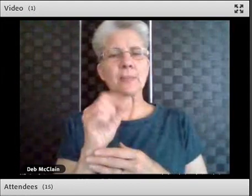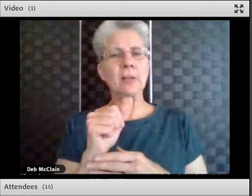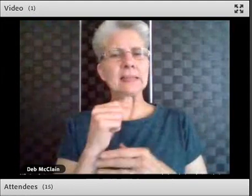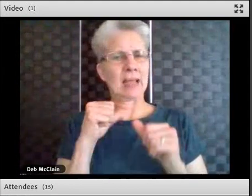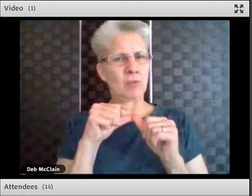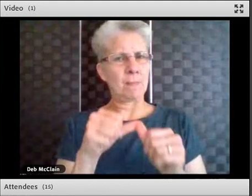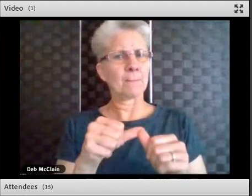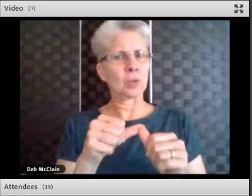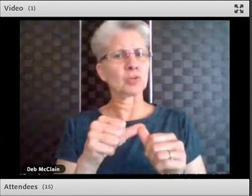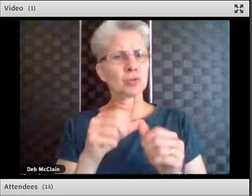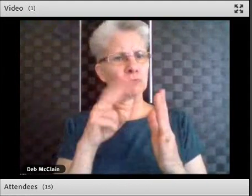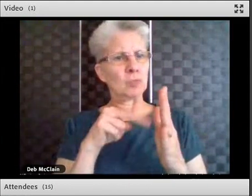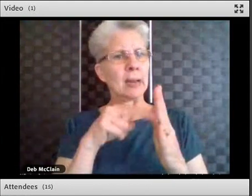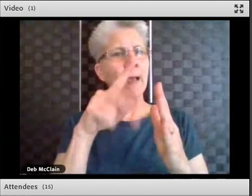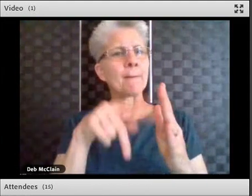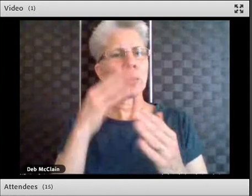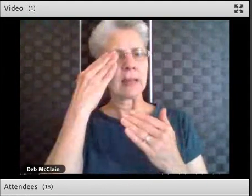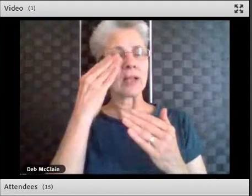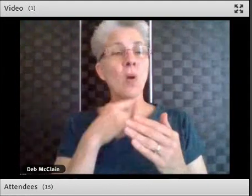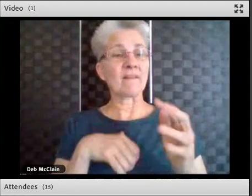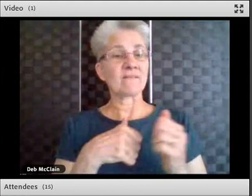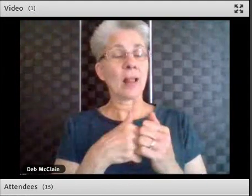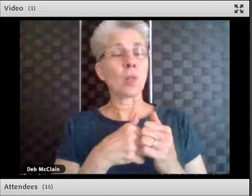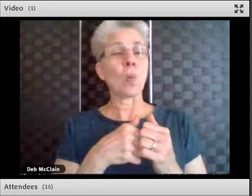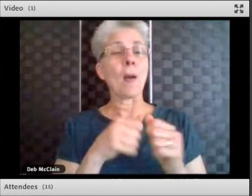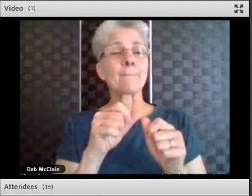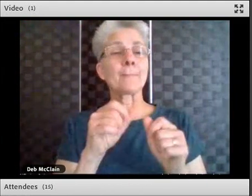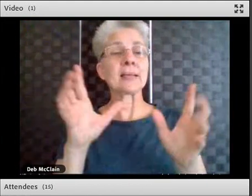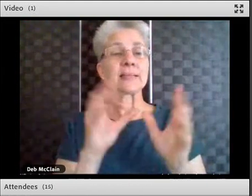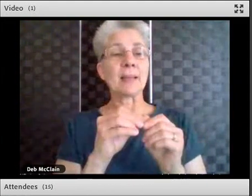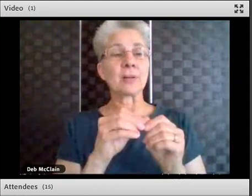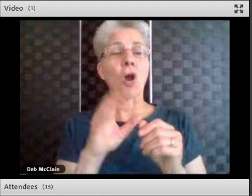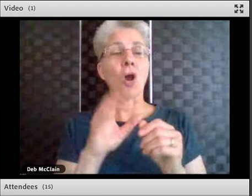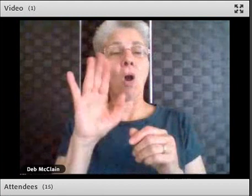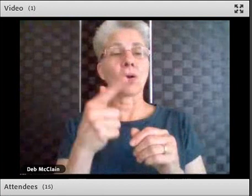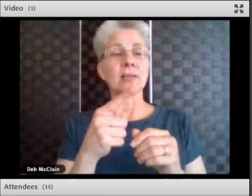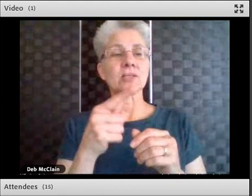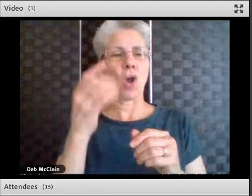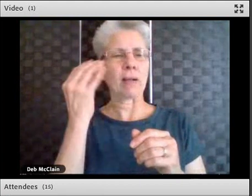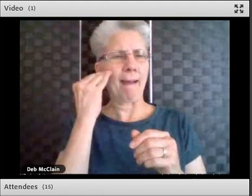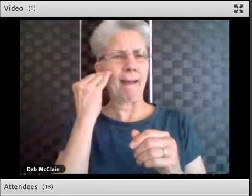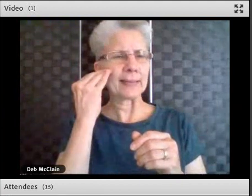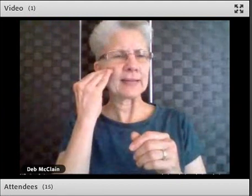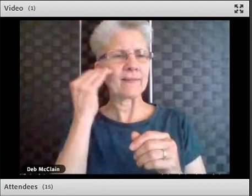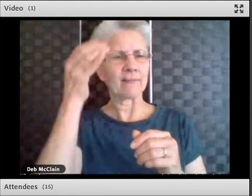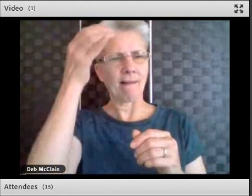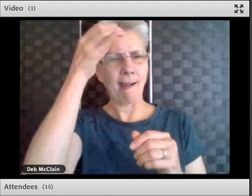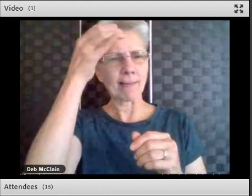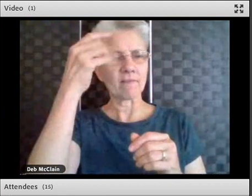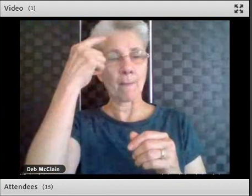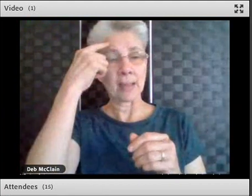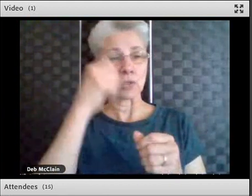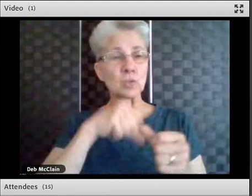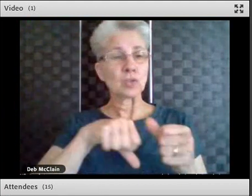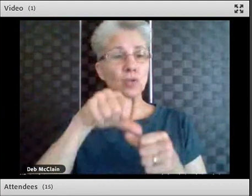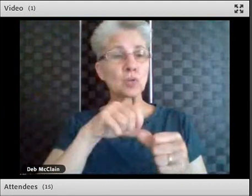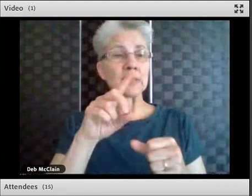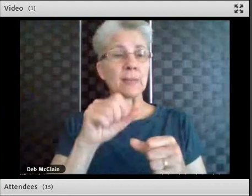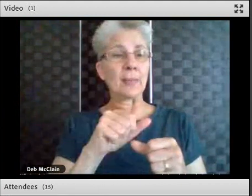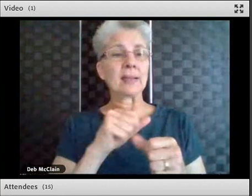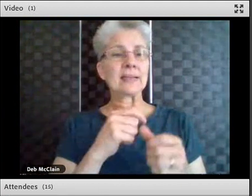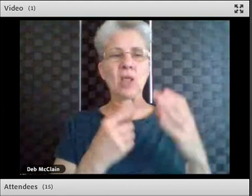knowledge. Again, we're going to be having a follow-up seminar in August on cognitive, mental, and social disabilities